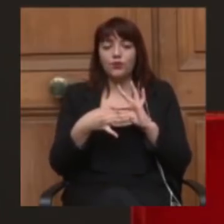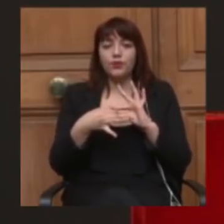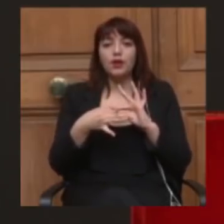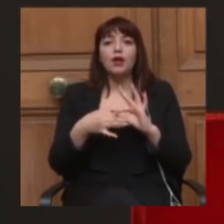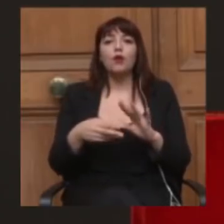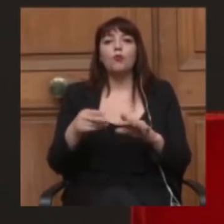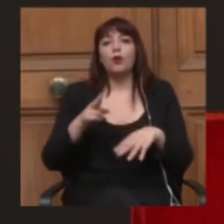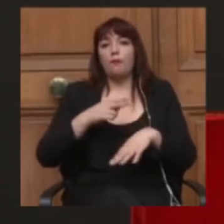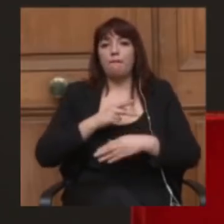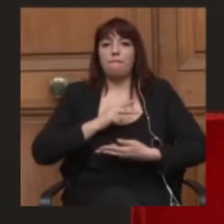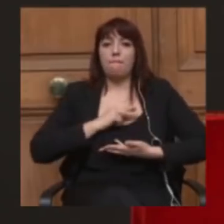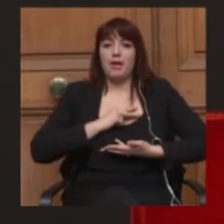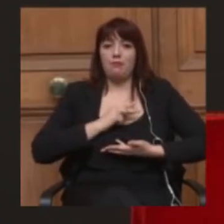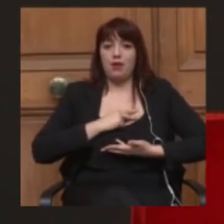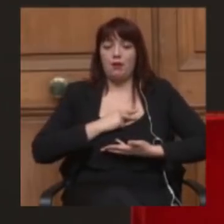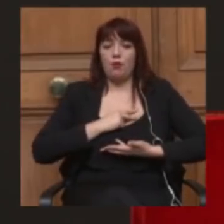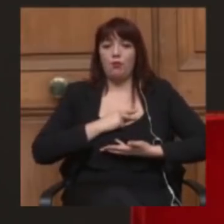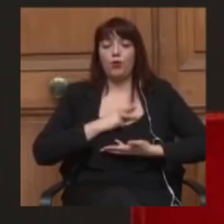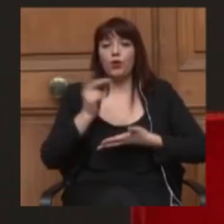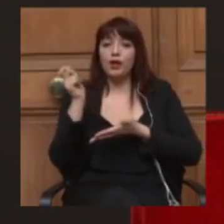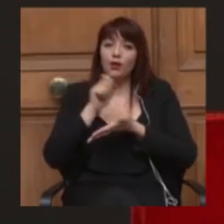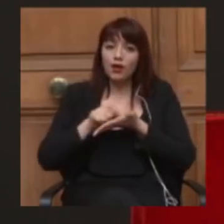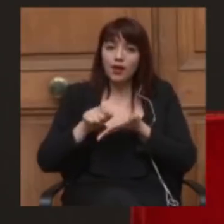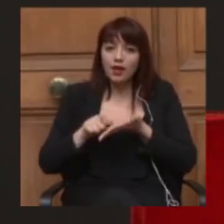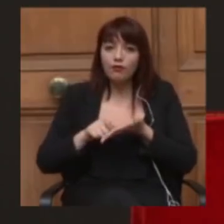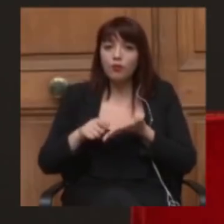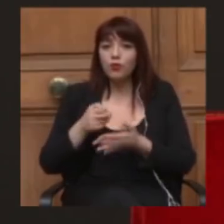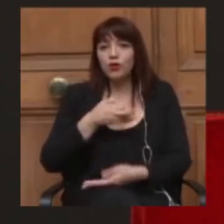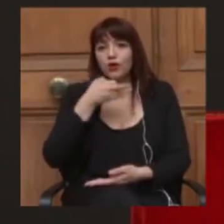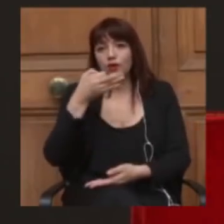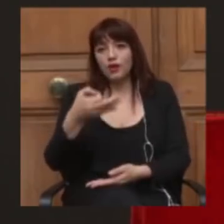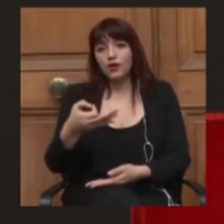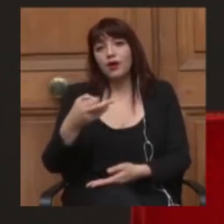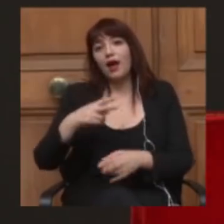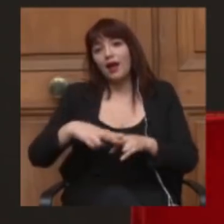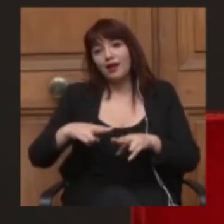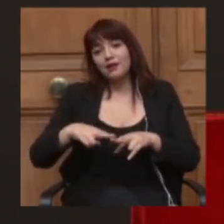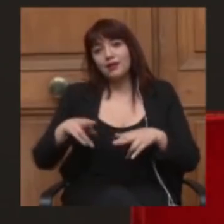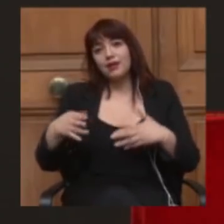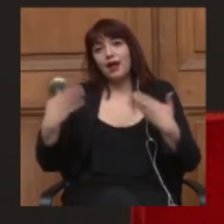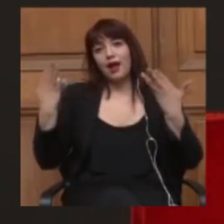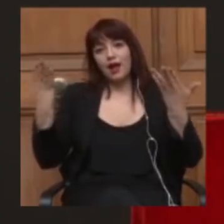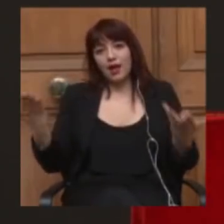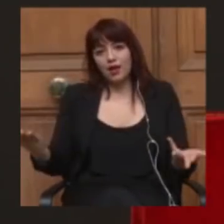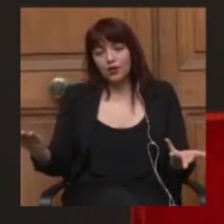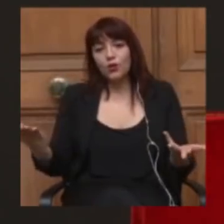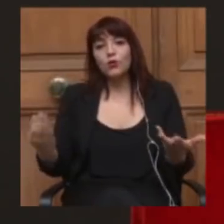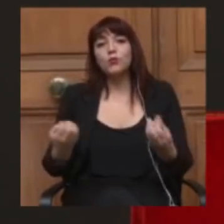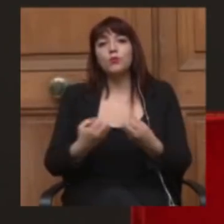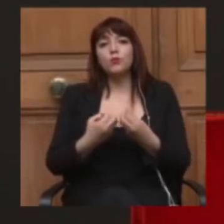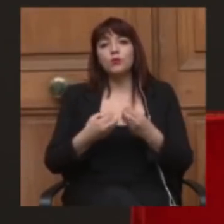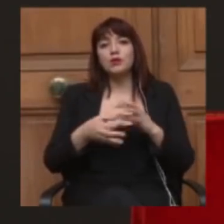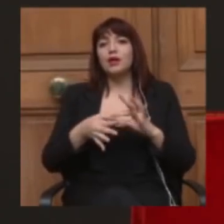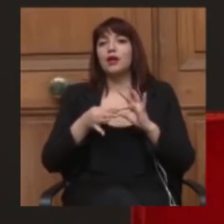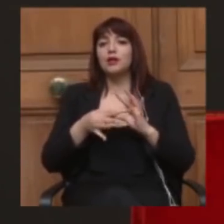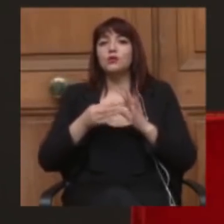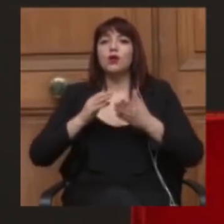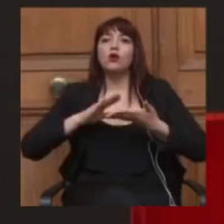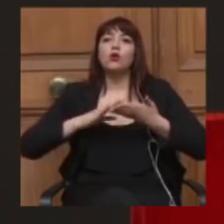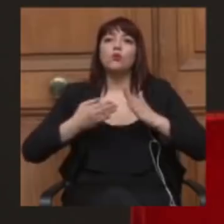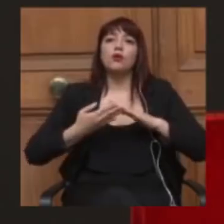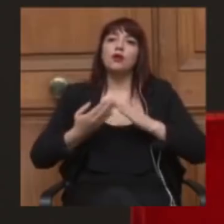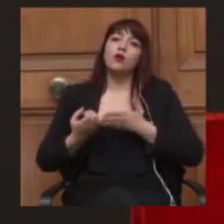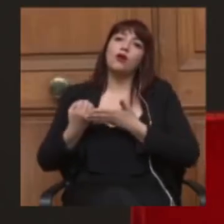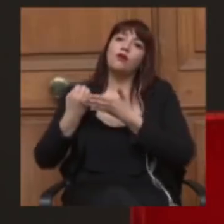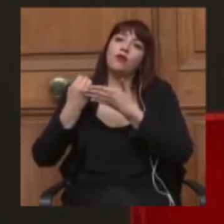you thank many people at the same time, collaborative communities, but also